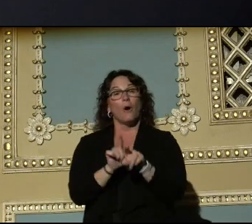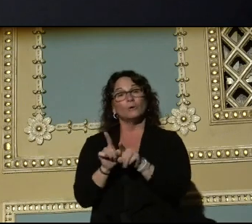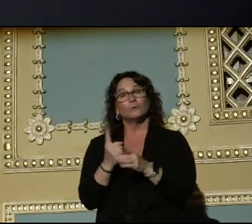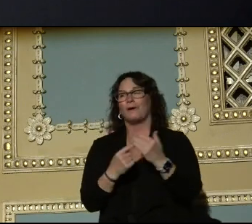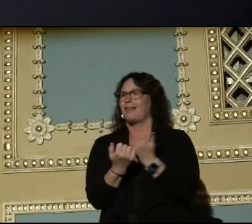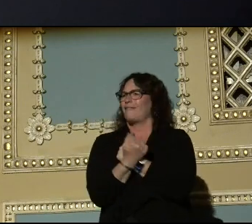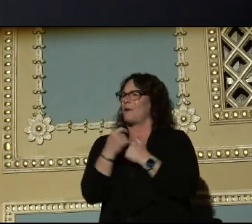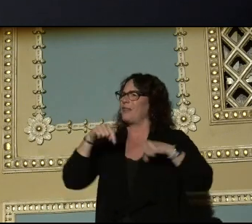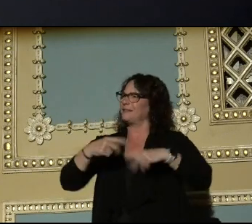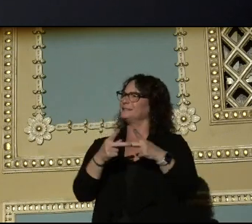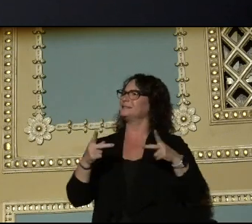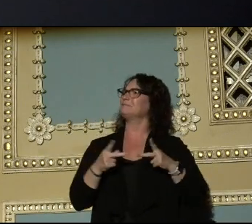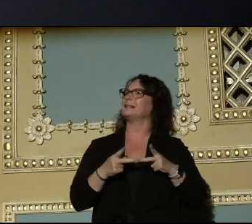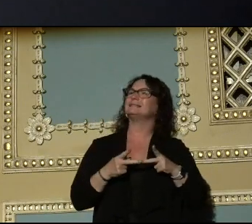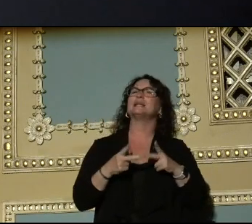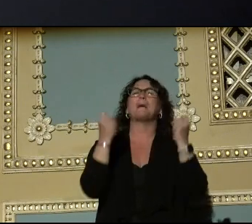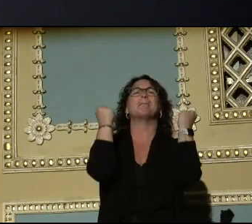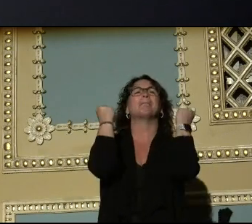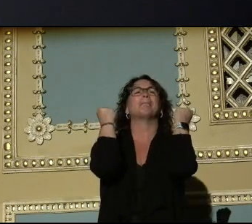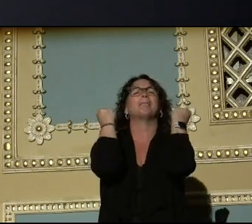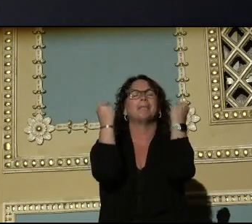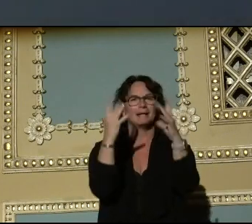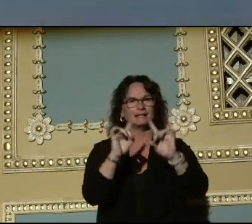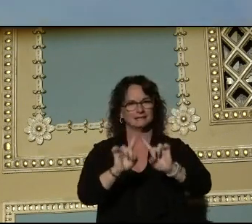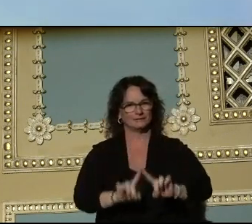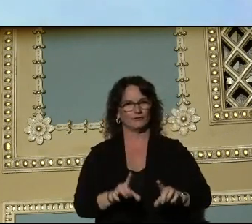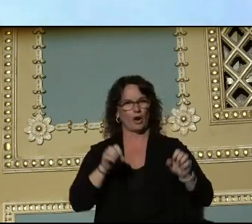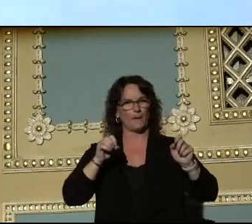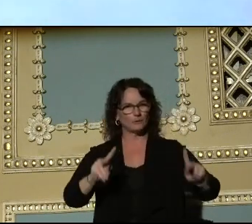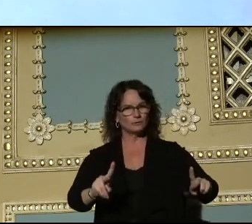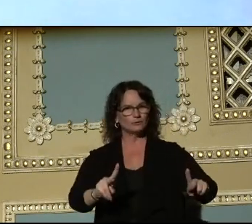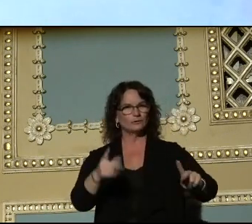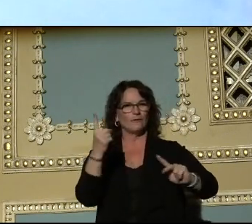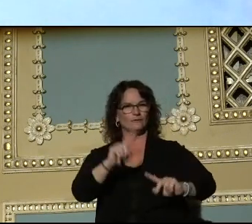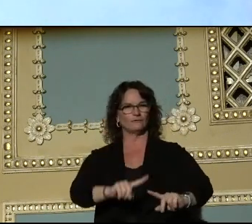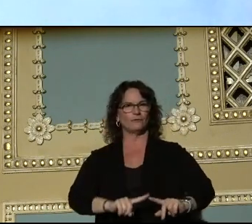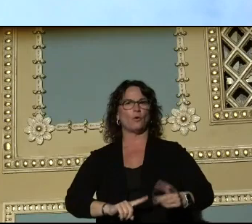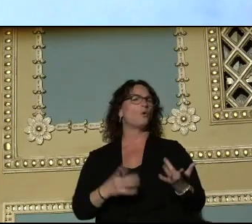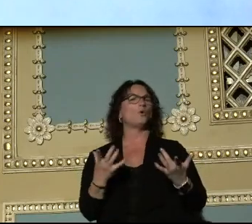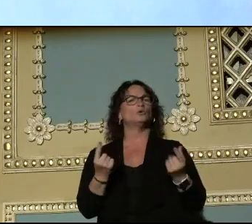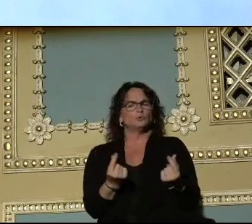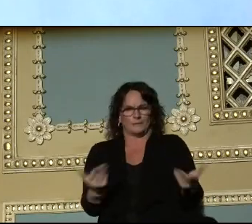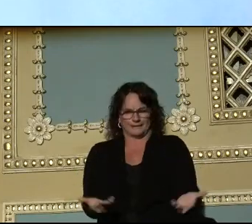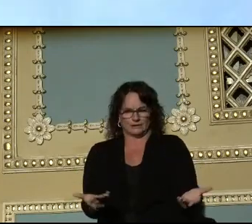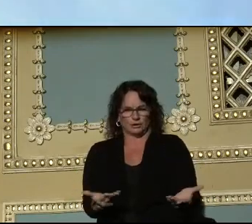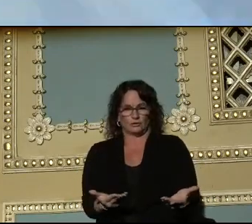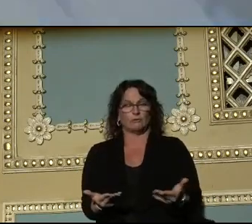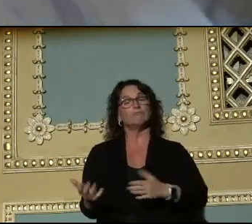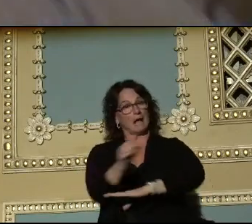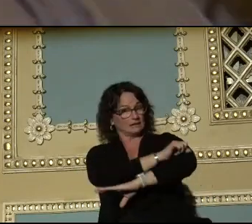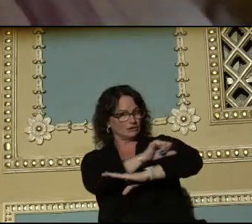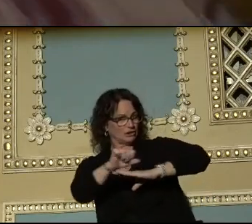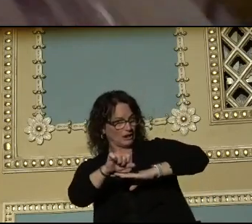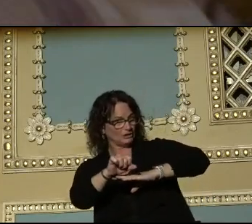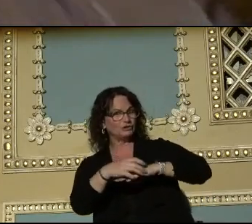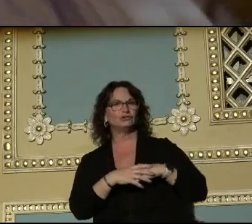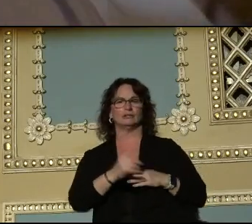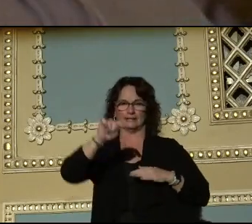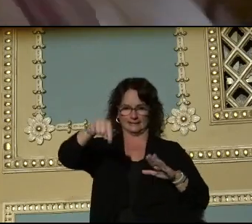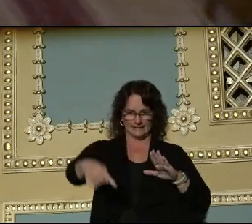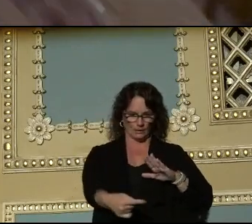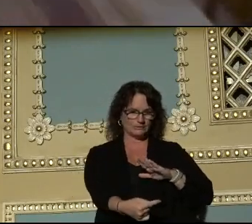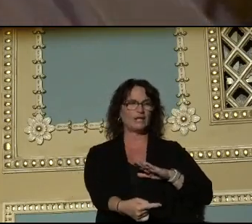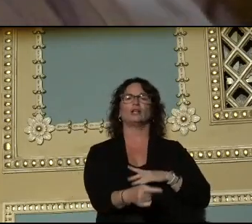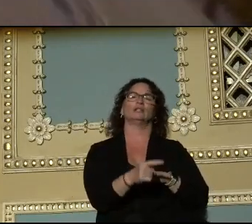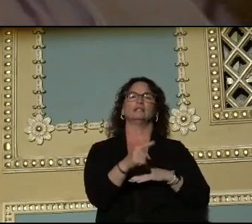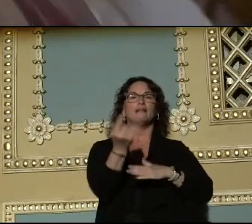the many opportunities for encounters, either on stage, the performing arts, downstairs in the art